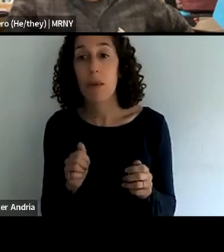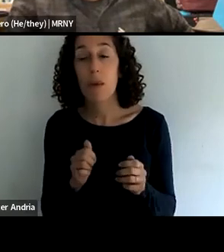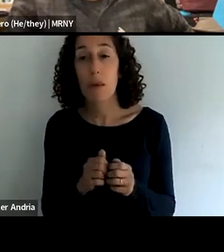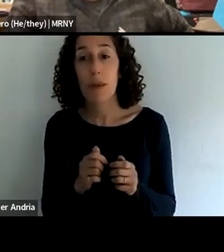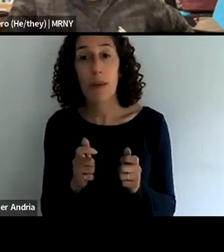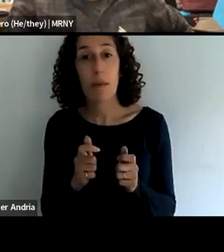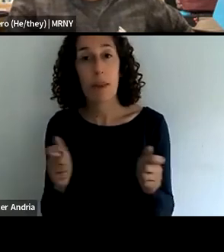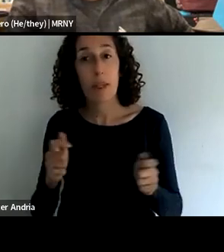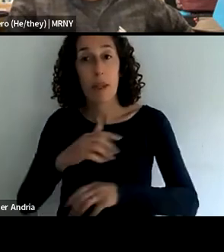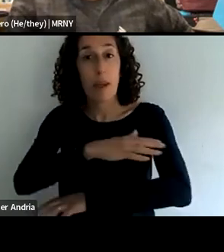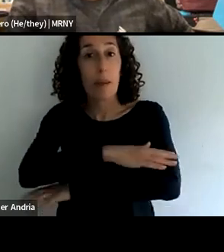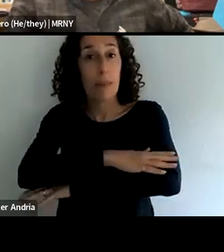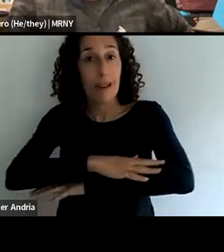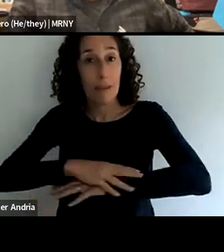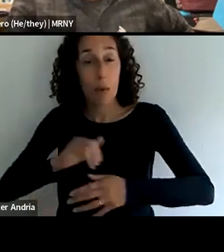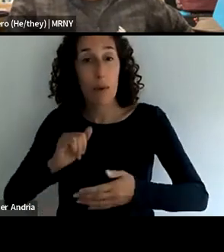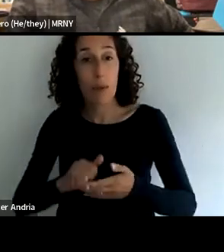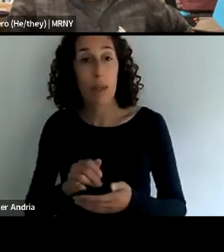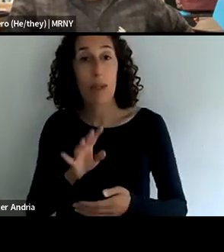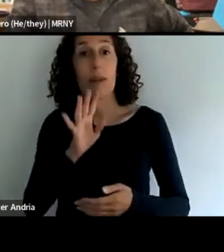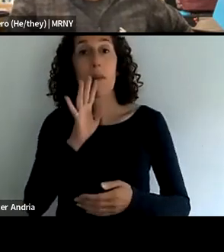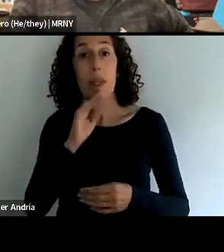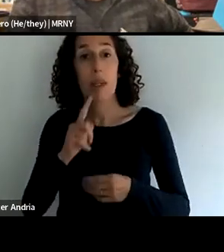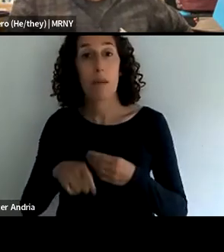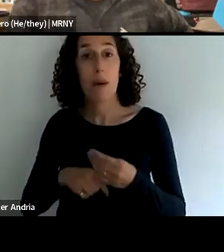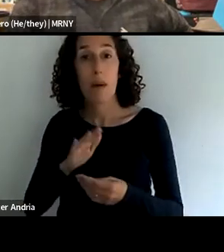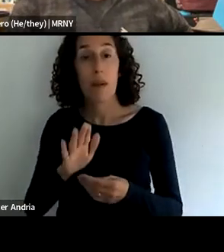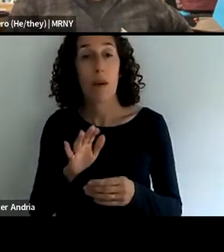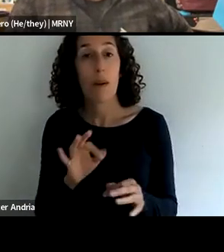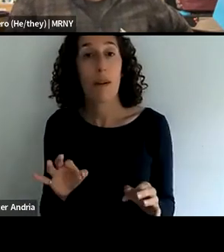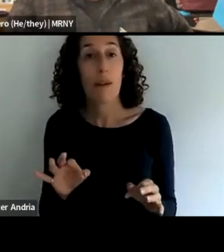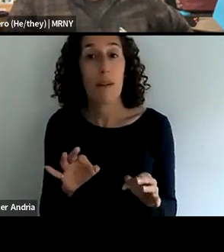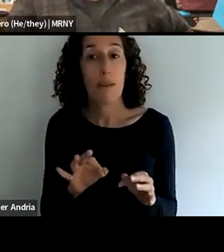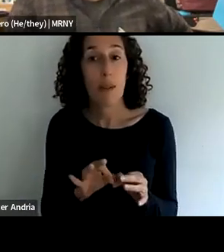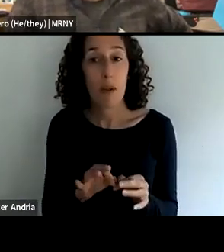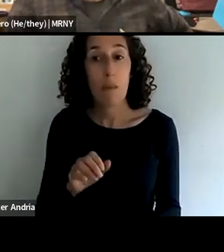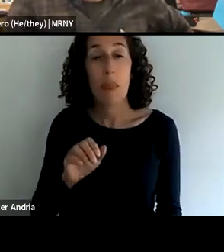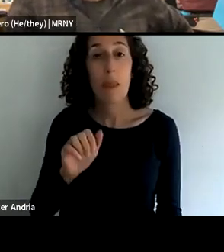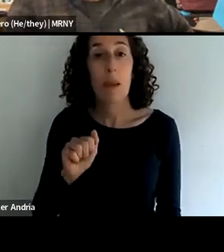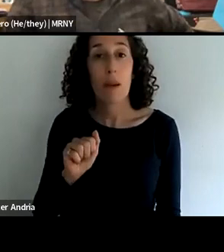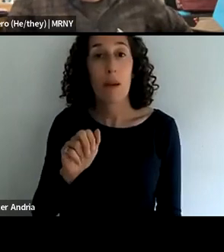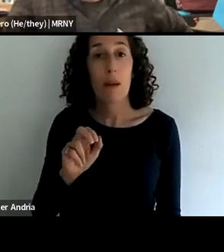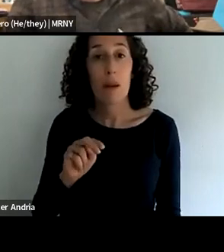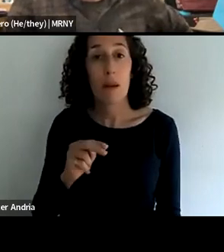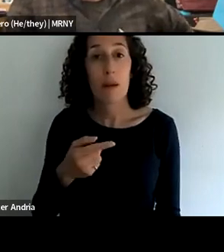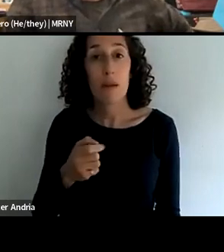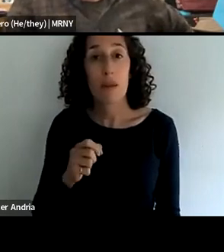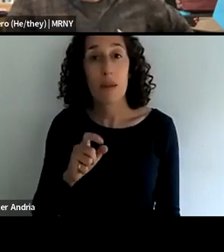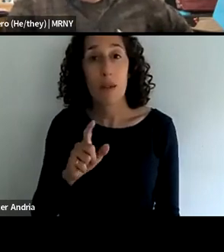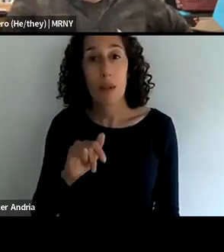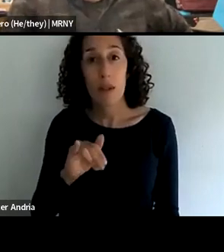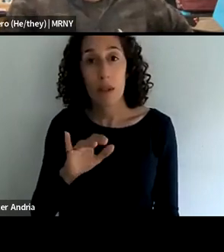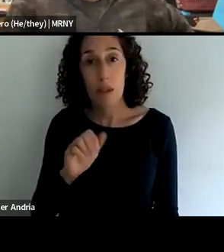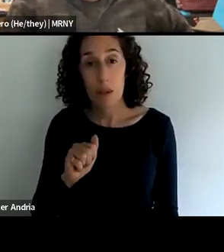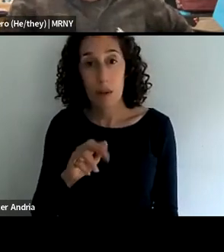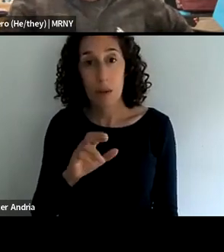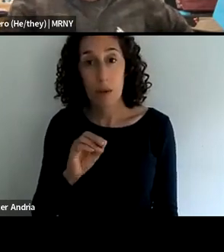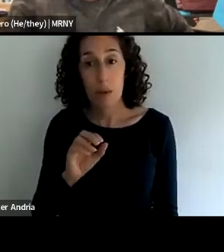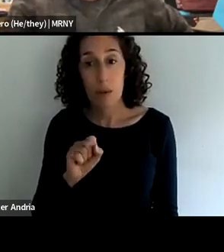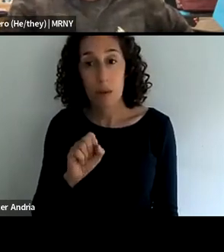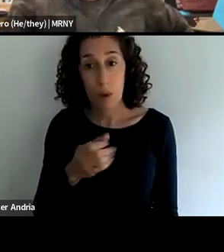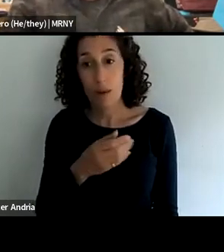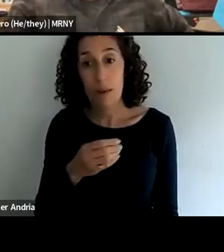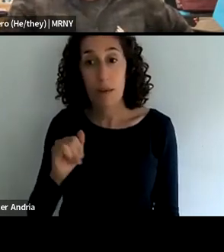their values are Angelica Ross and India Moore, who share calls to action,